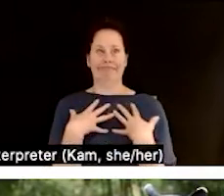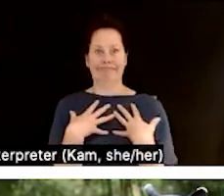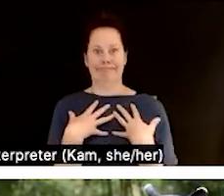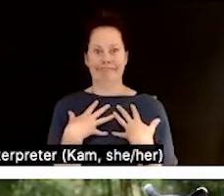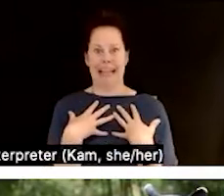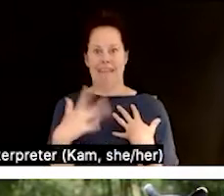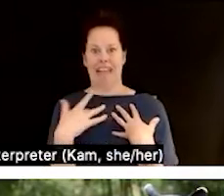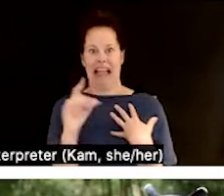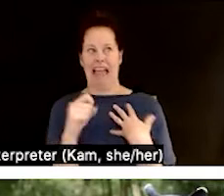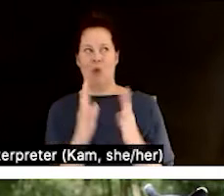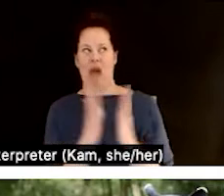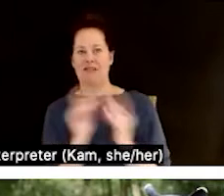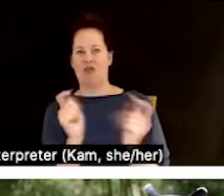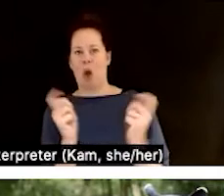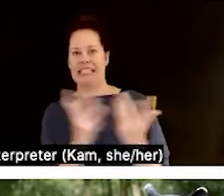for accommodation.